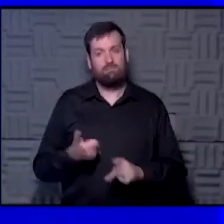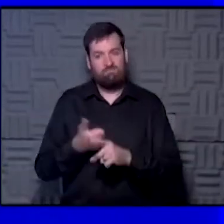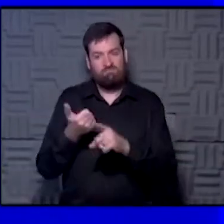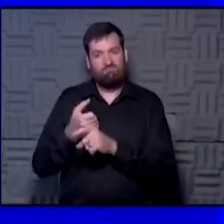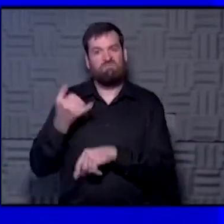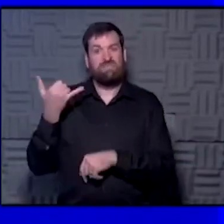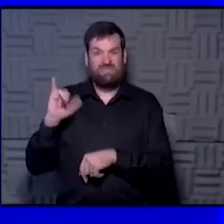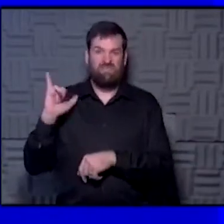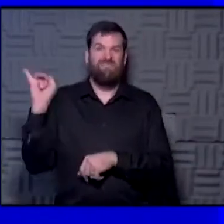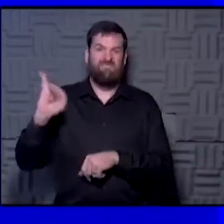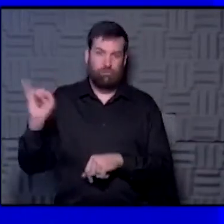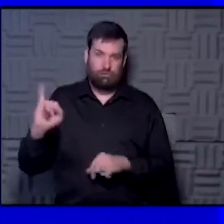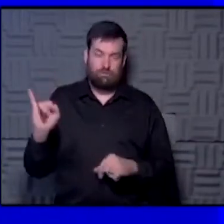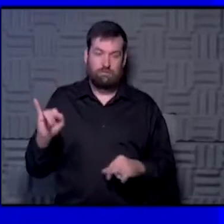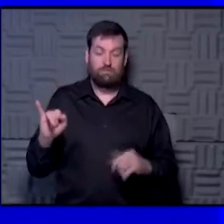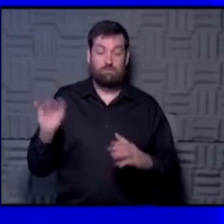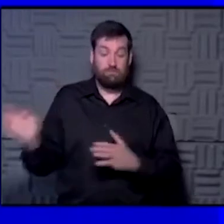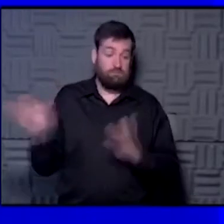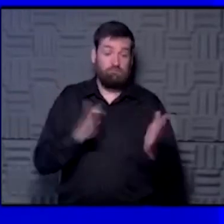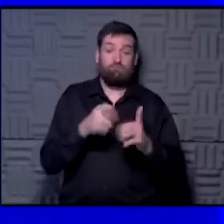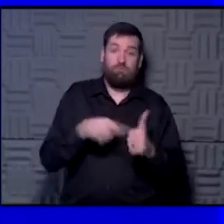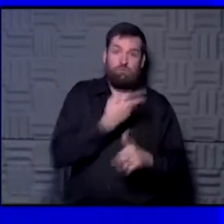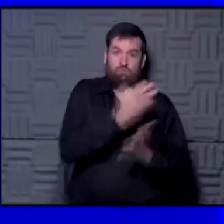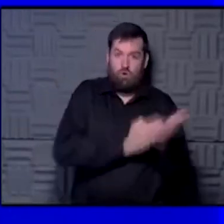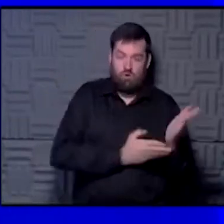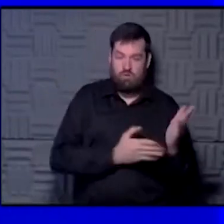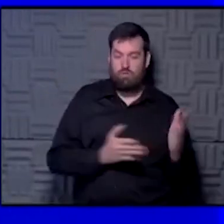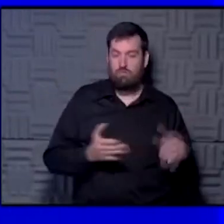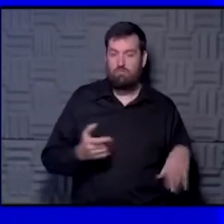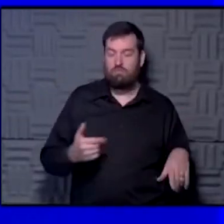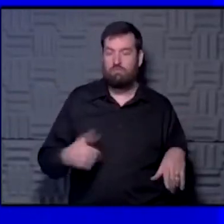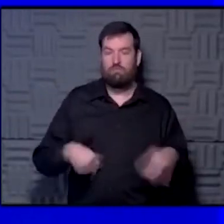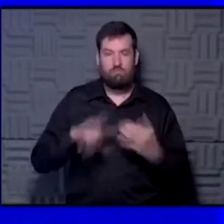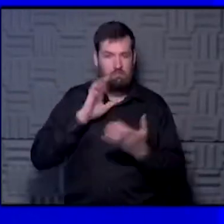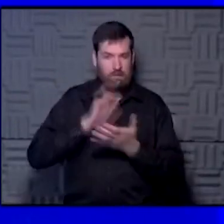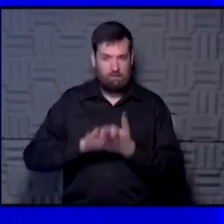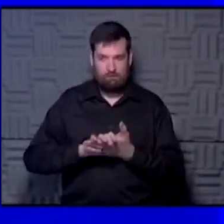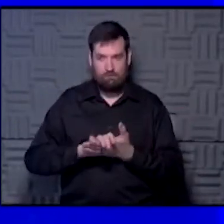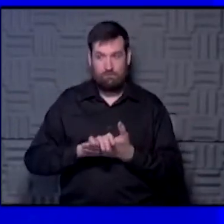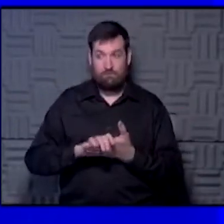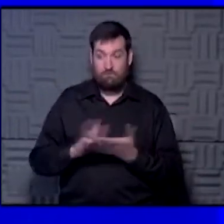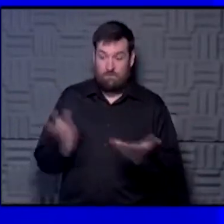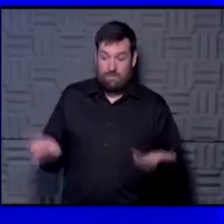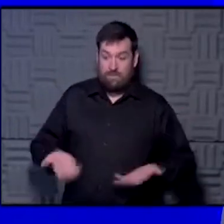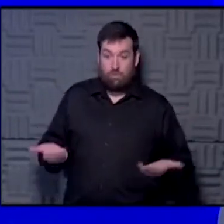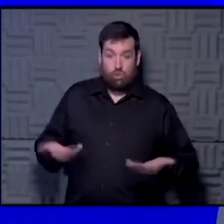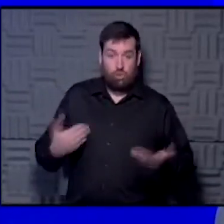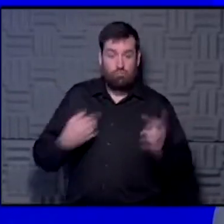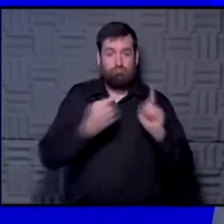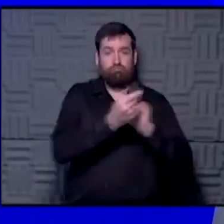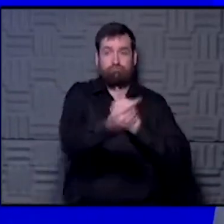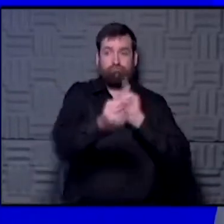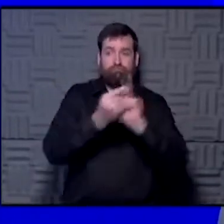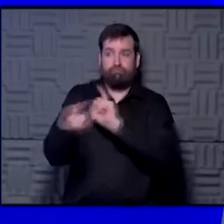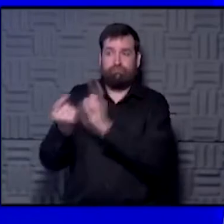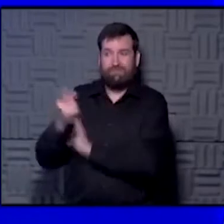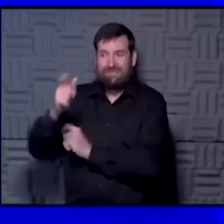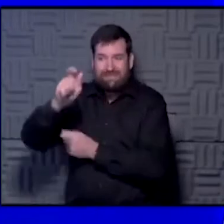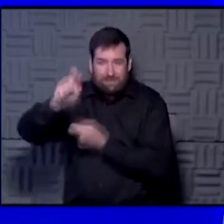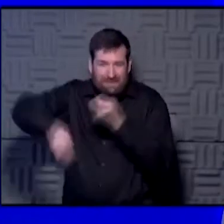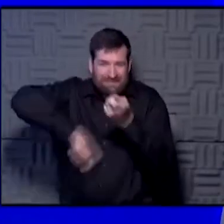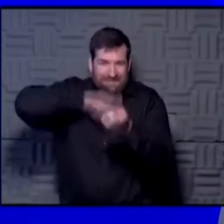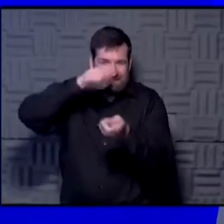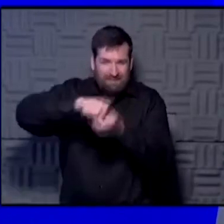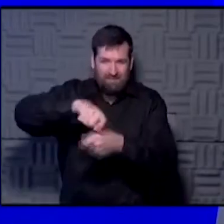infectious. And as far as the first question, I believe it was, we are spaced. This is for a very specific